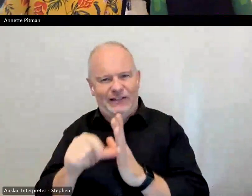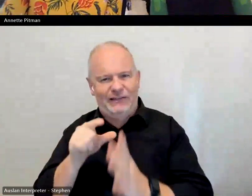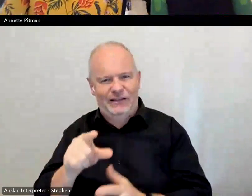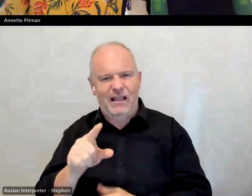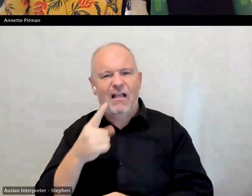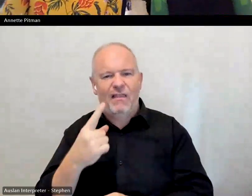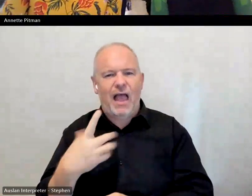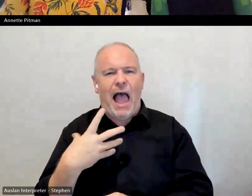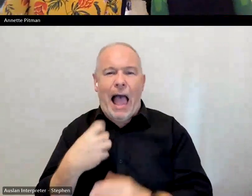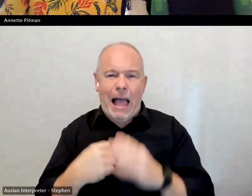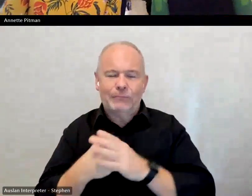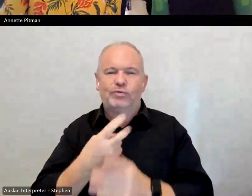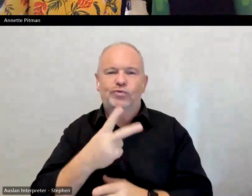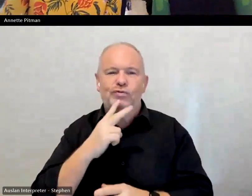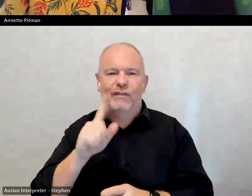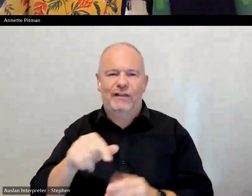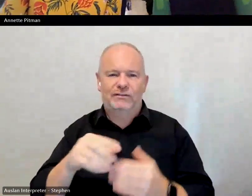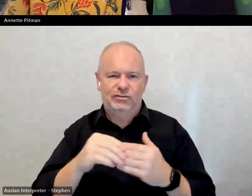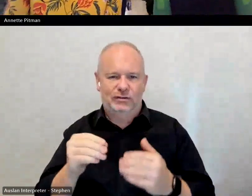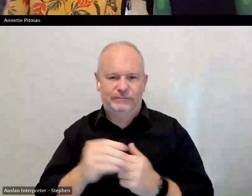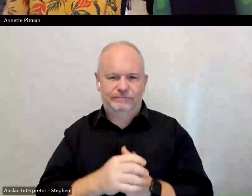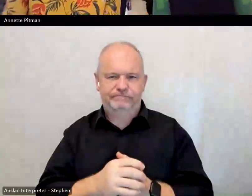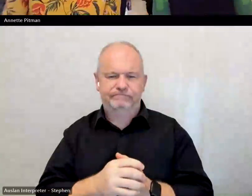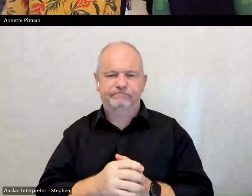up to $200,000.